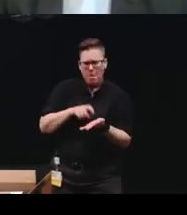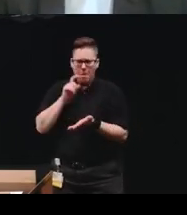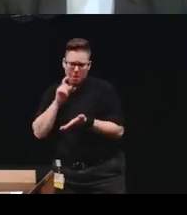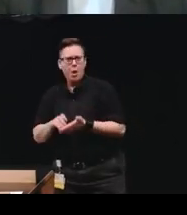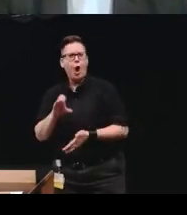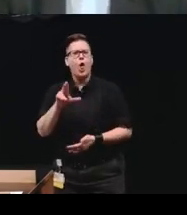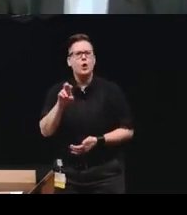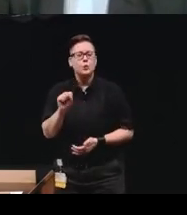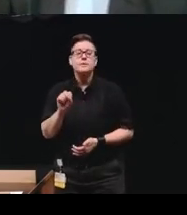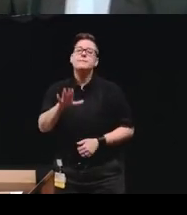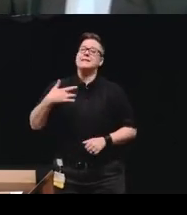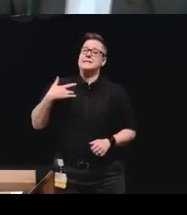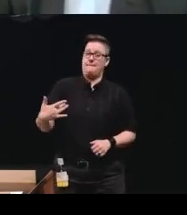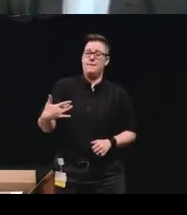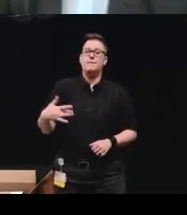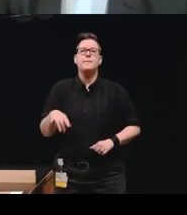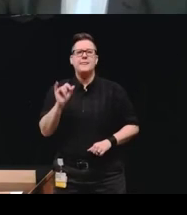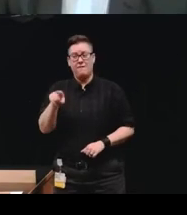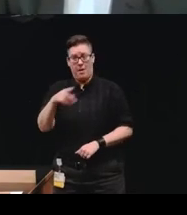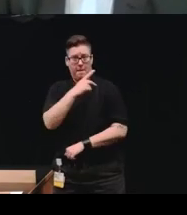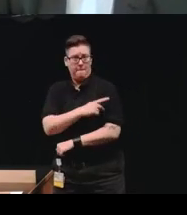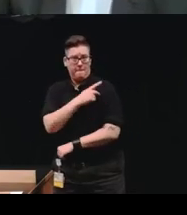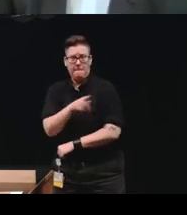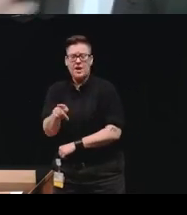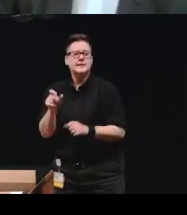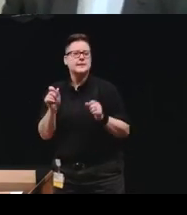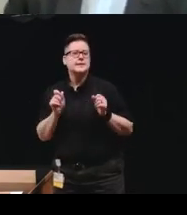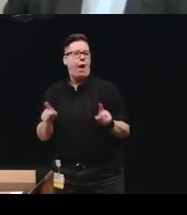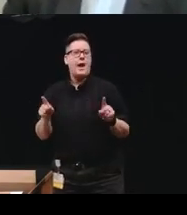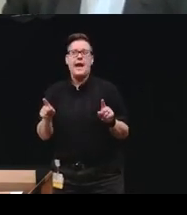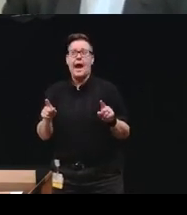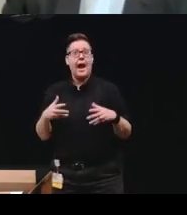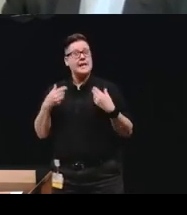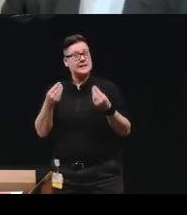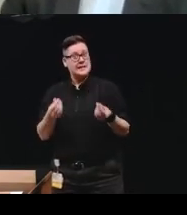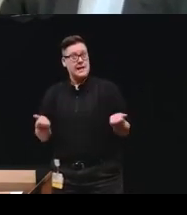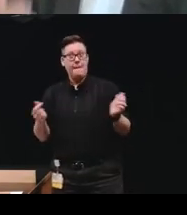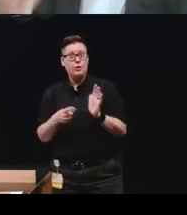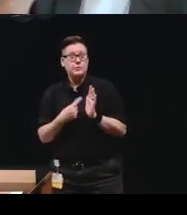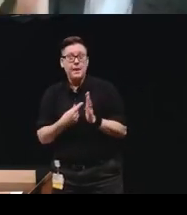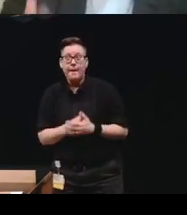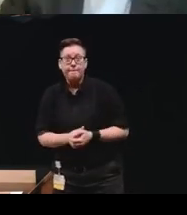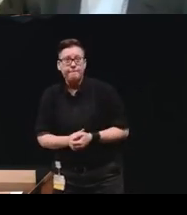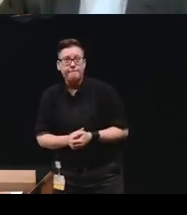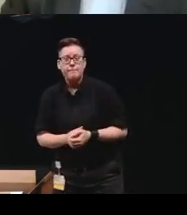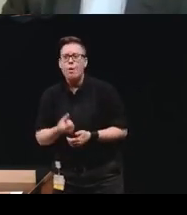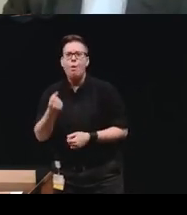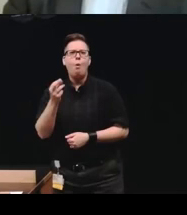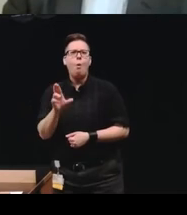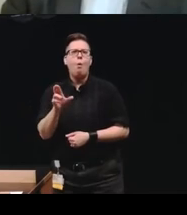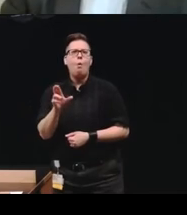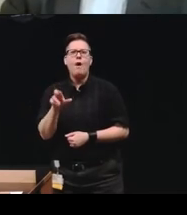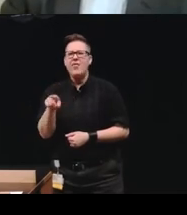the clues historically is, did the patients have any spontaneous remissions? Were they markedly